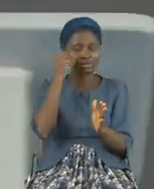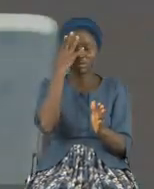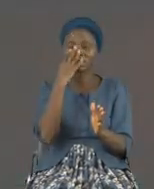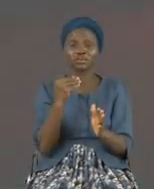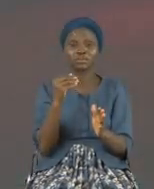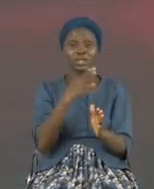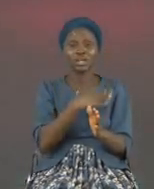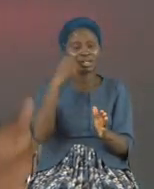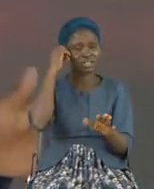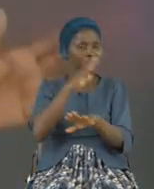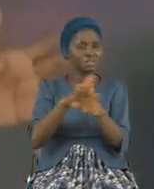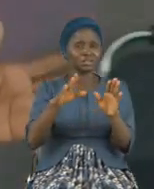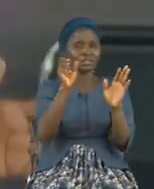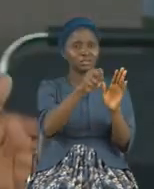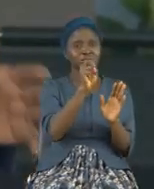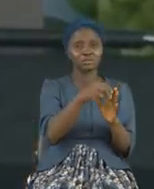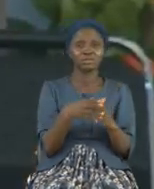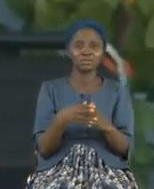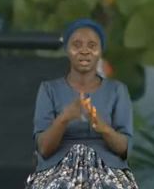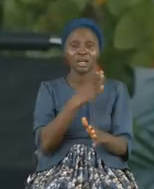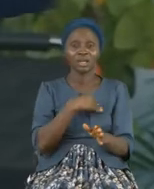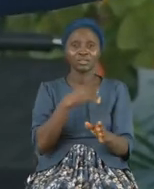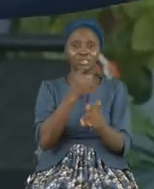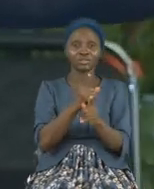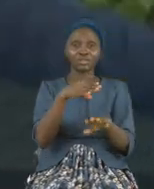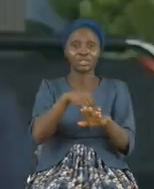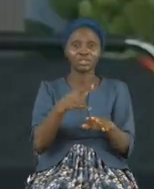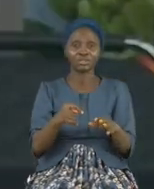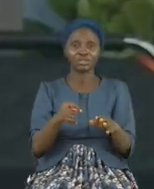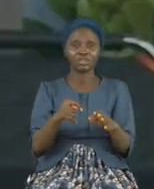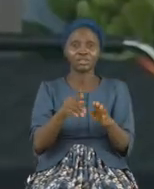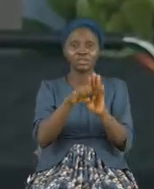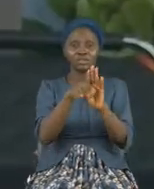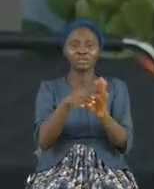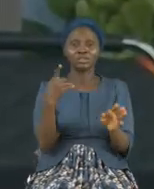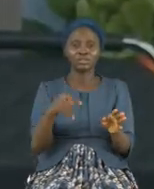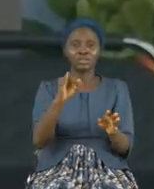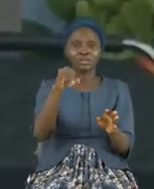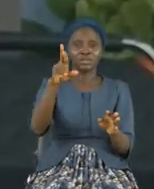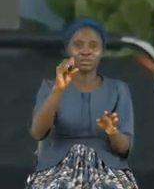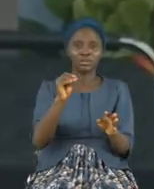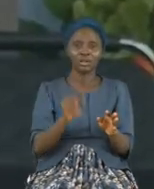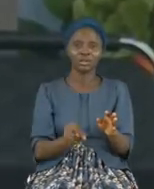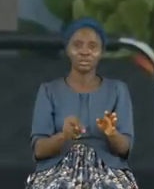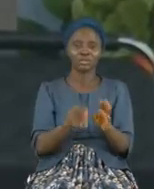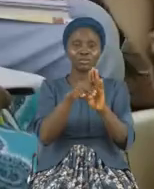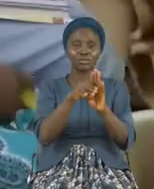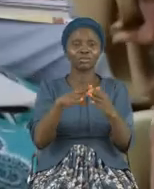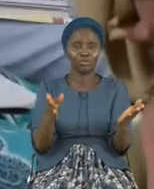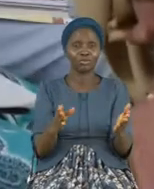And just as he got to that door, that iron door opened. Your iron door will